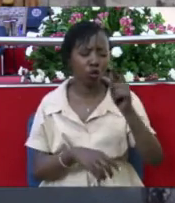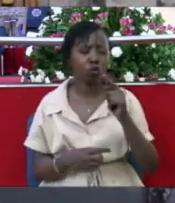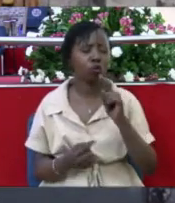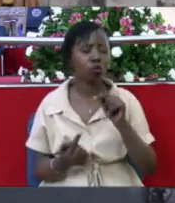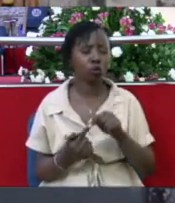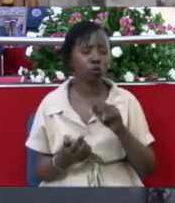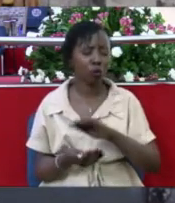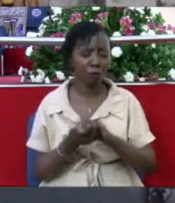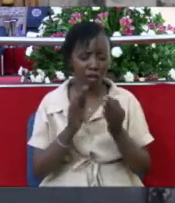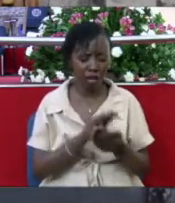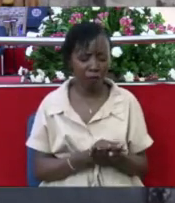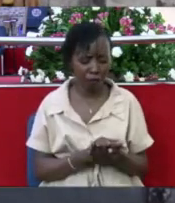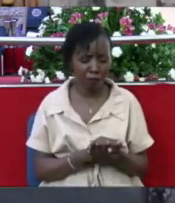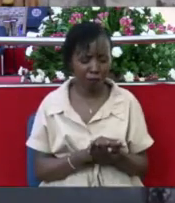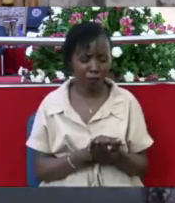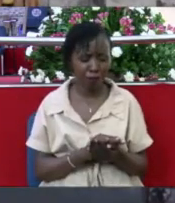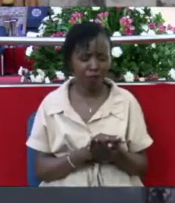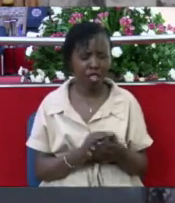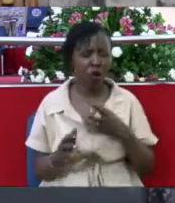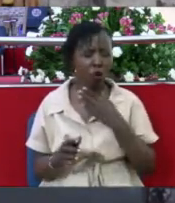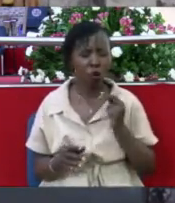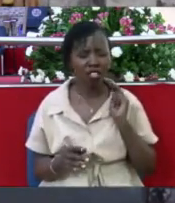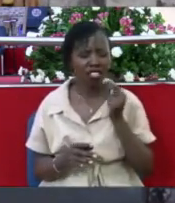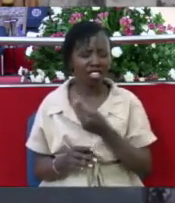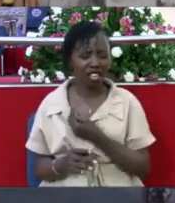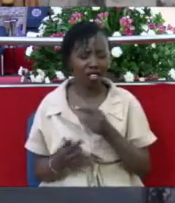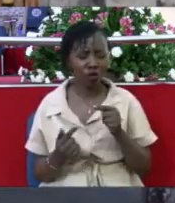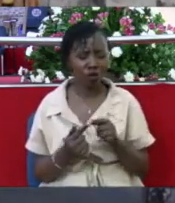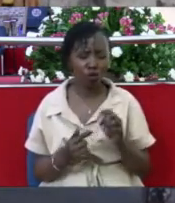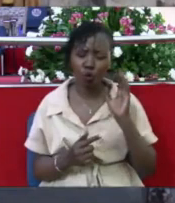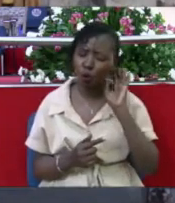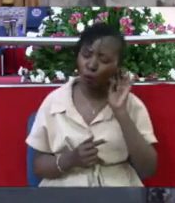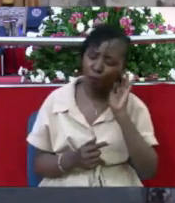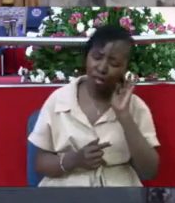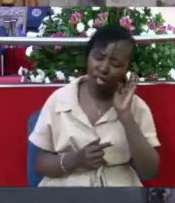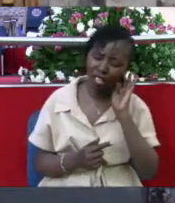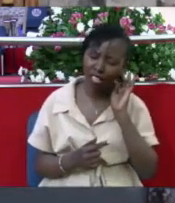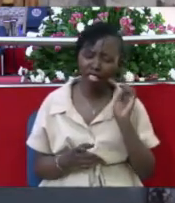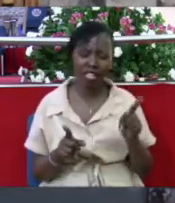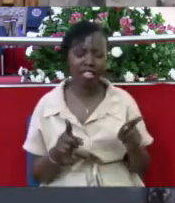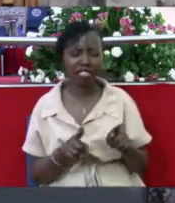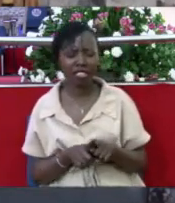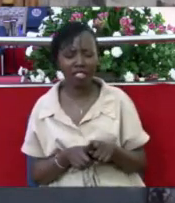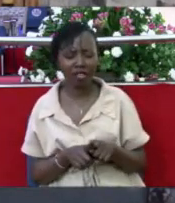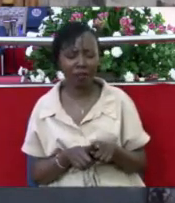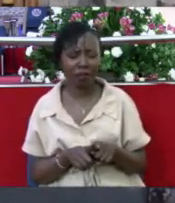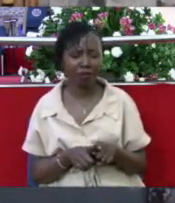Ni ile kazi ambayo iko maishani mwako. I want us to contend. Because on the other side of this yes